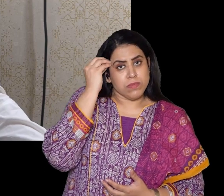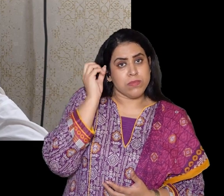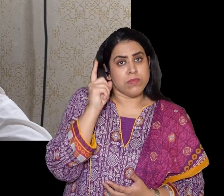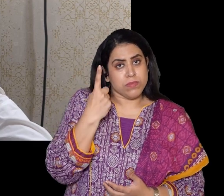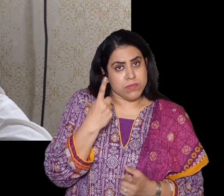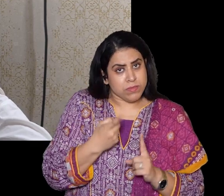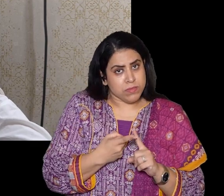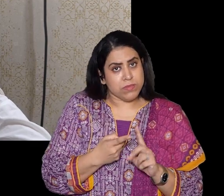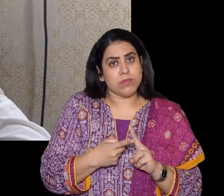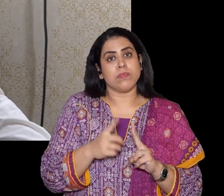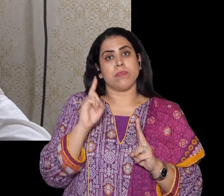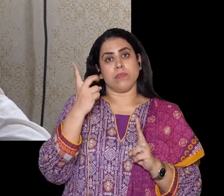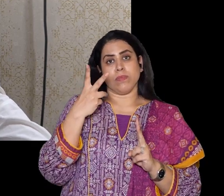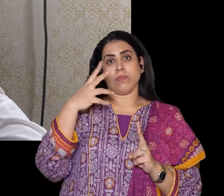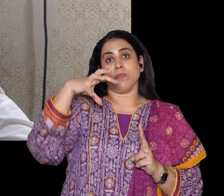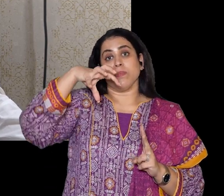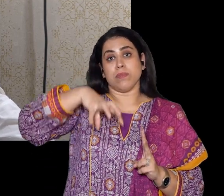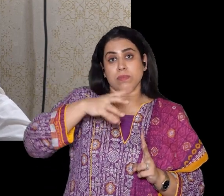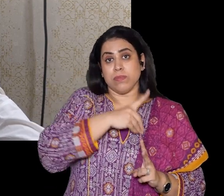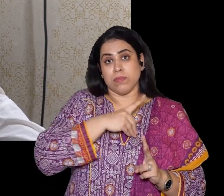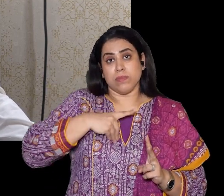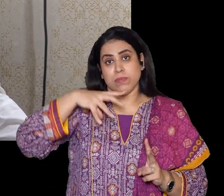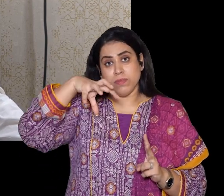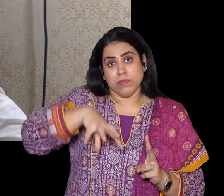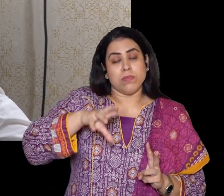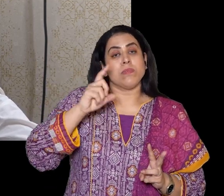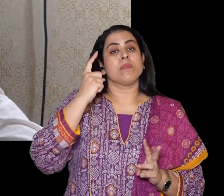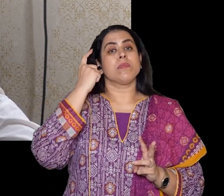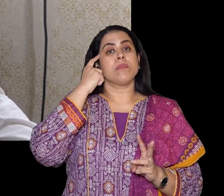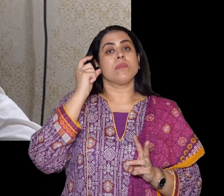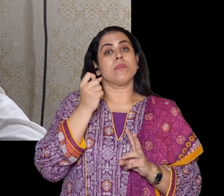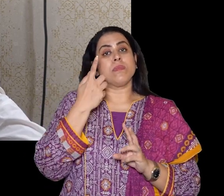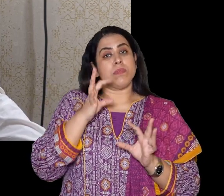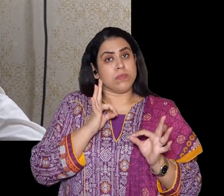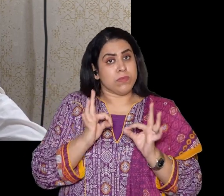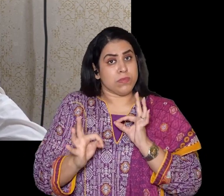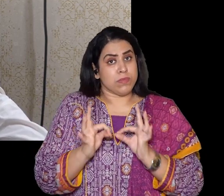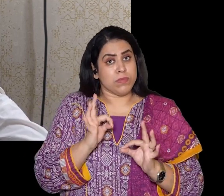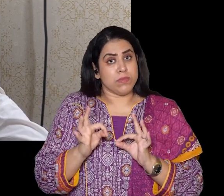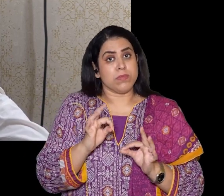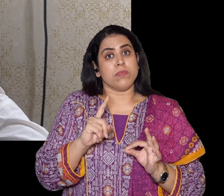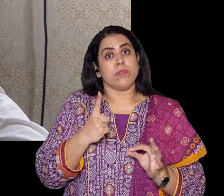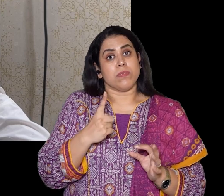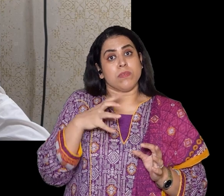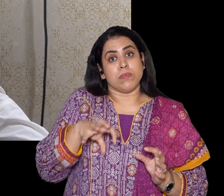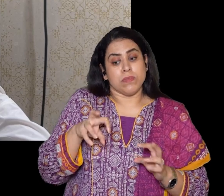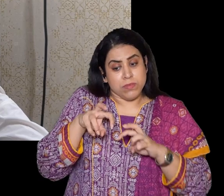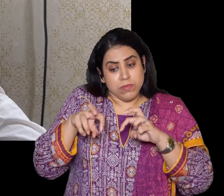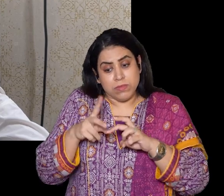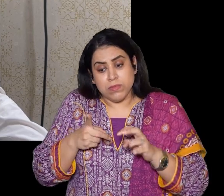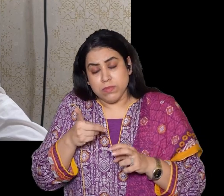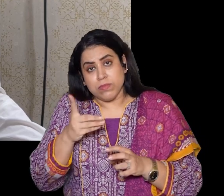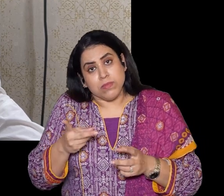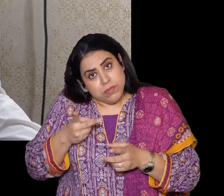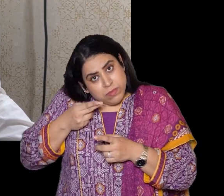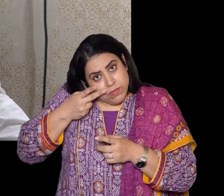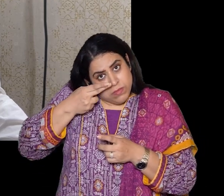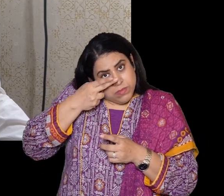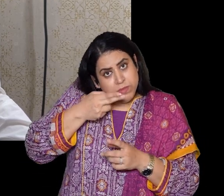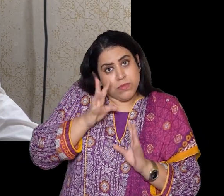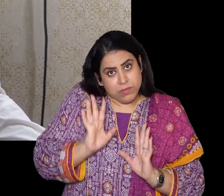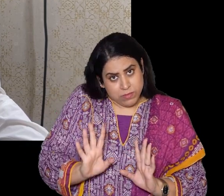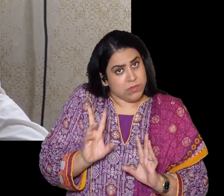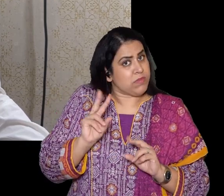they stand, once we know the clinical findings, then we decide whether we need to do any investigative